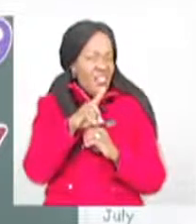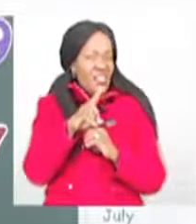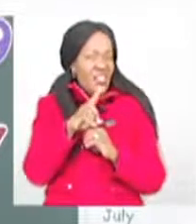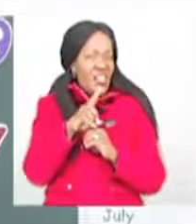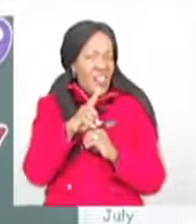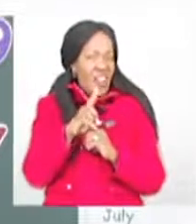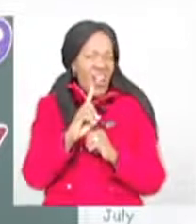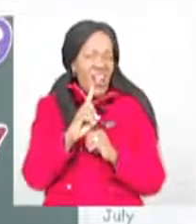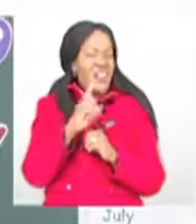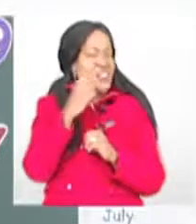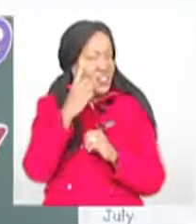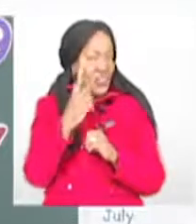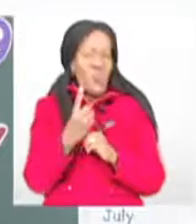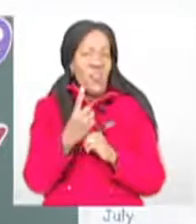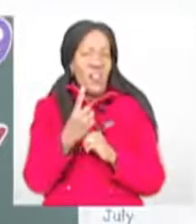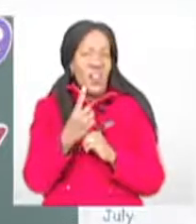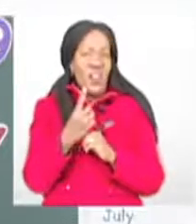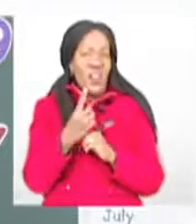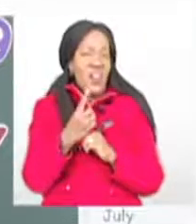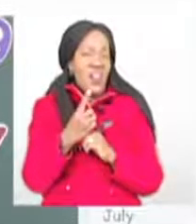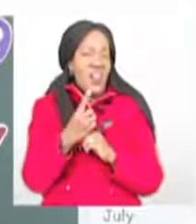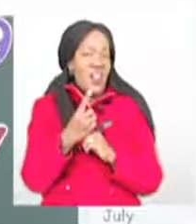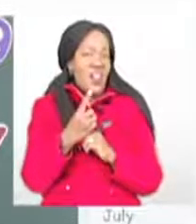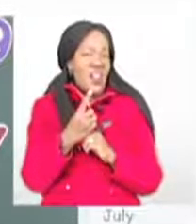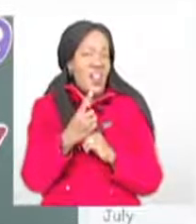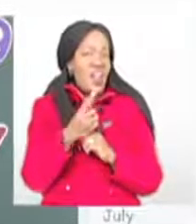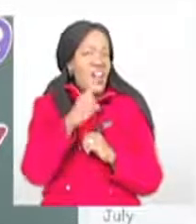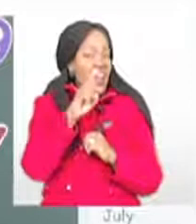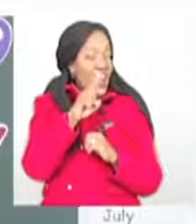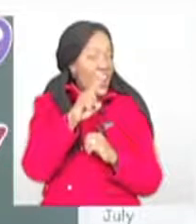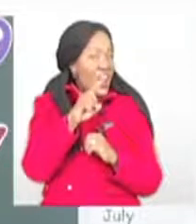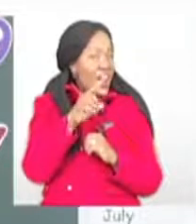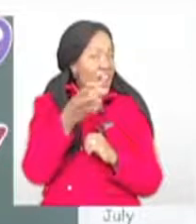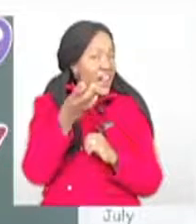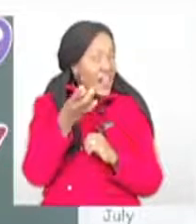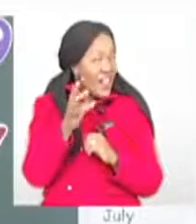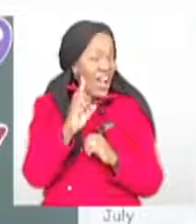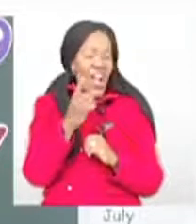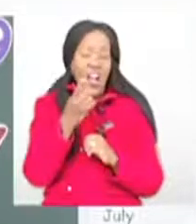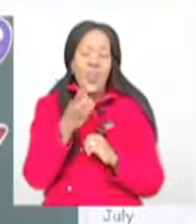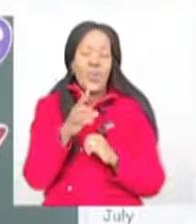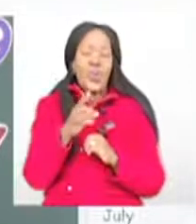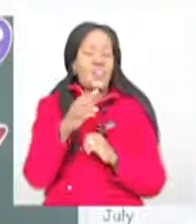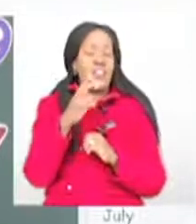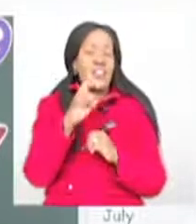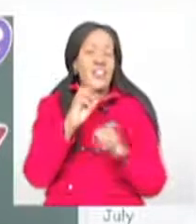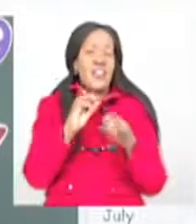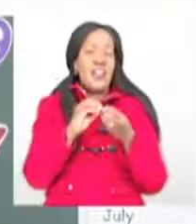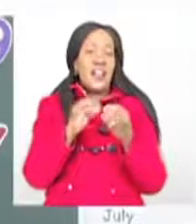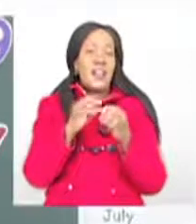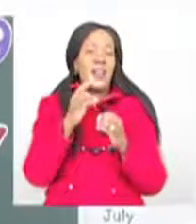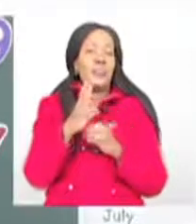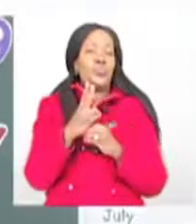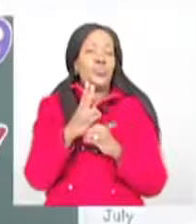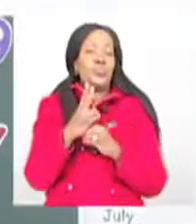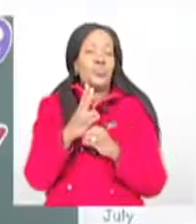is number 1. Is this 7? No, that is number 2.